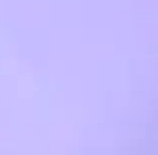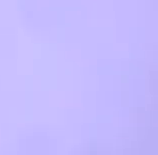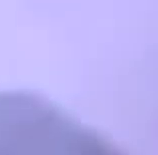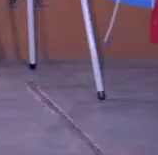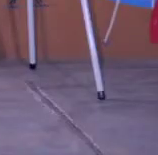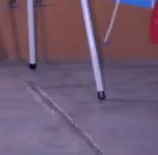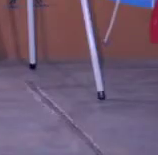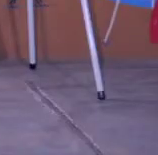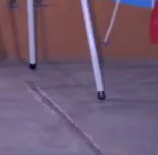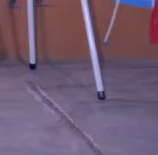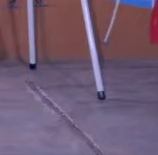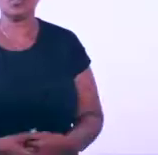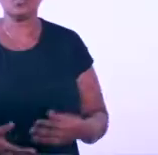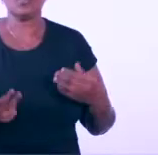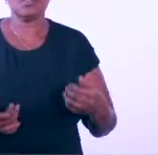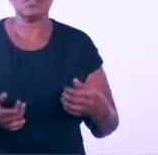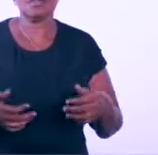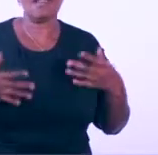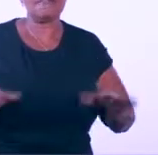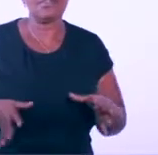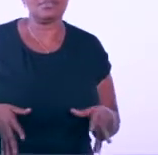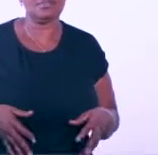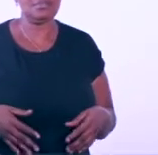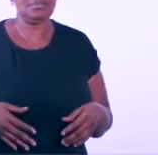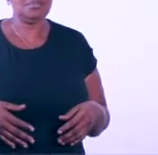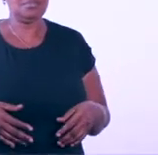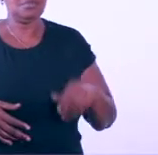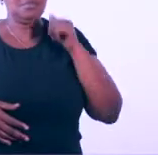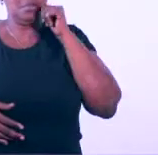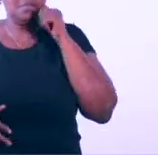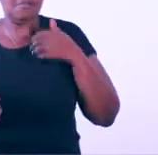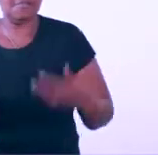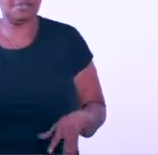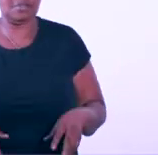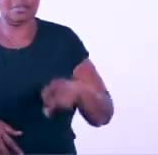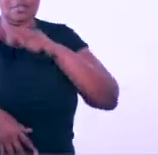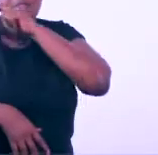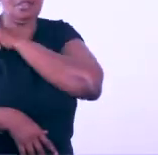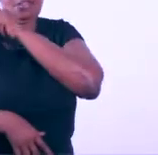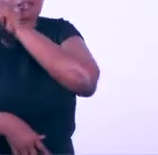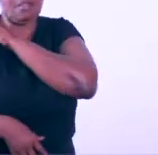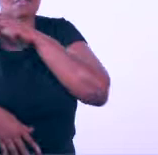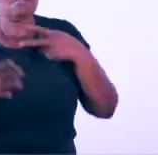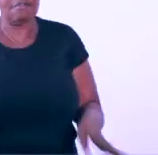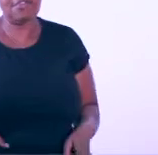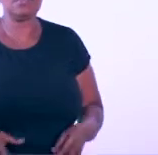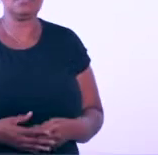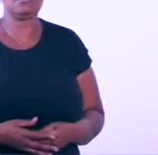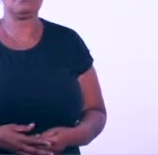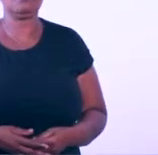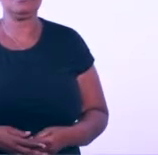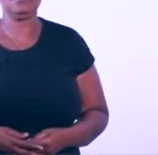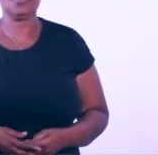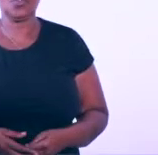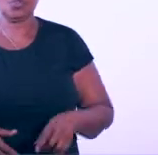Please, I'm done. Okay, so now let's select two of the subtraction problems and solve them in the same way as you have done the first.